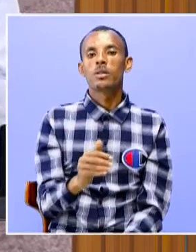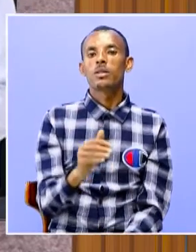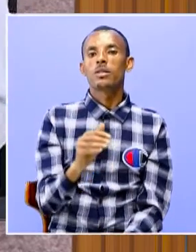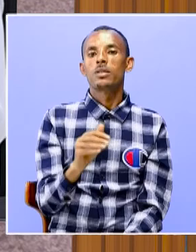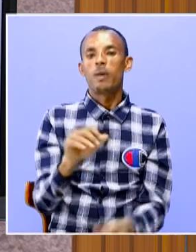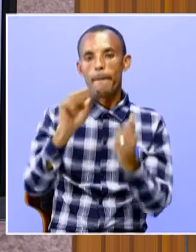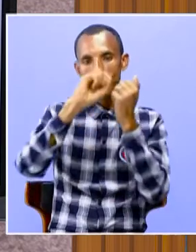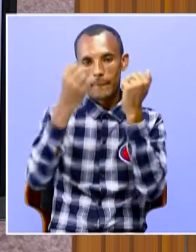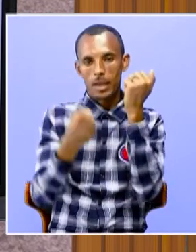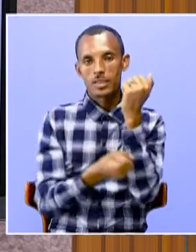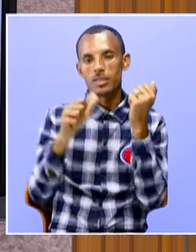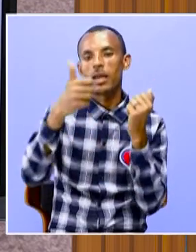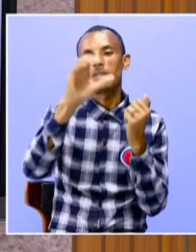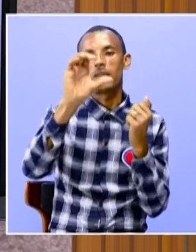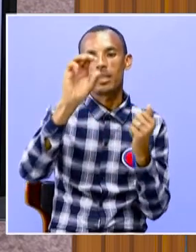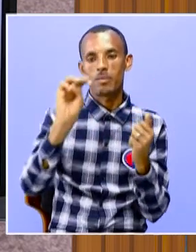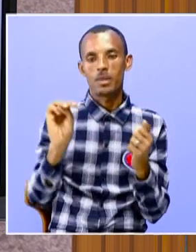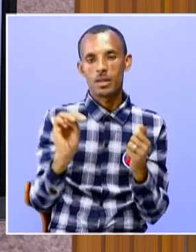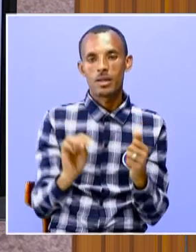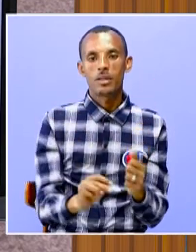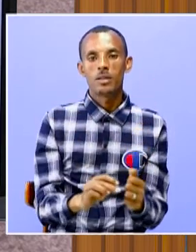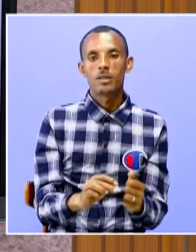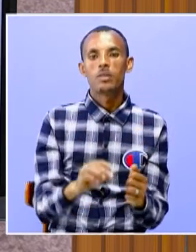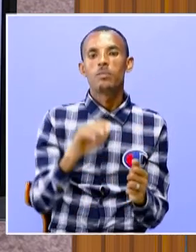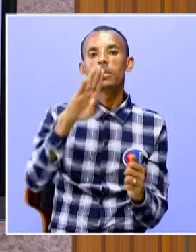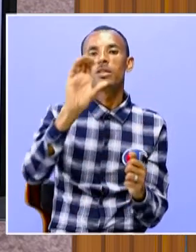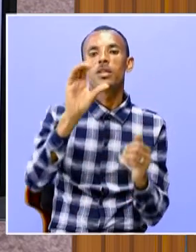the base, is given to be 8 centimeter.